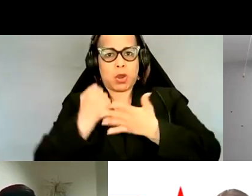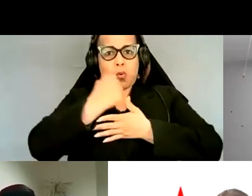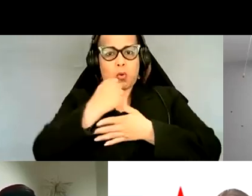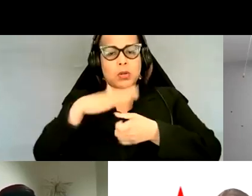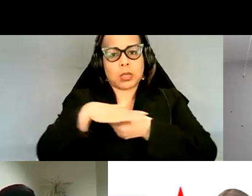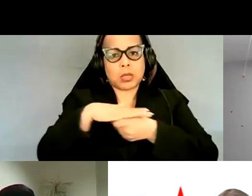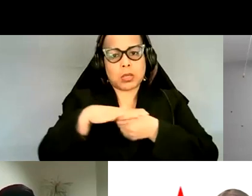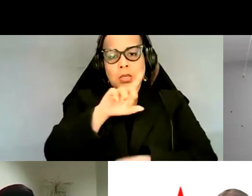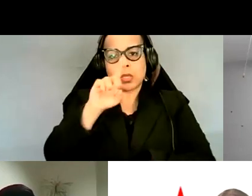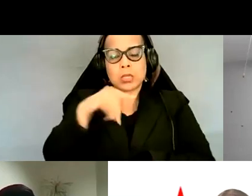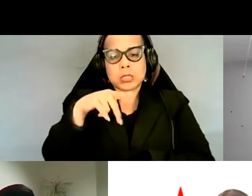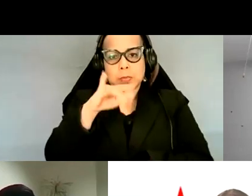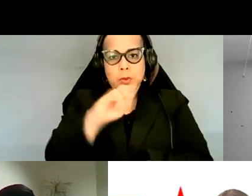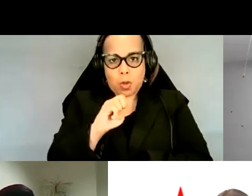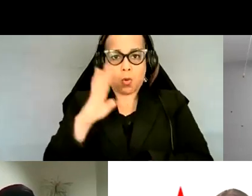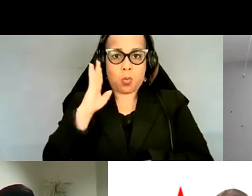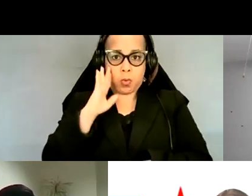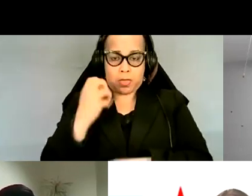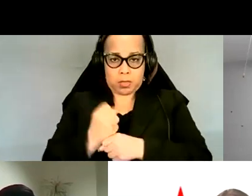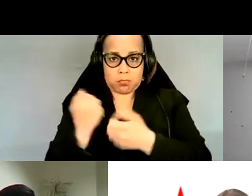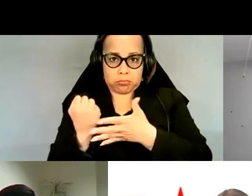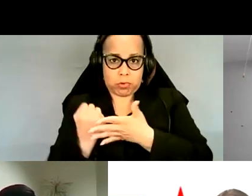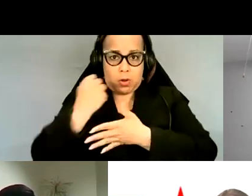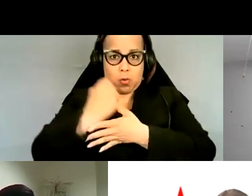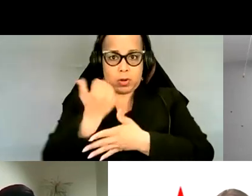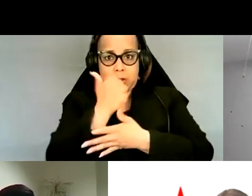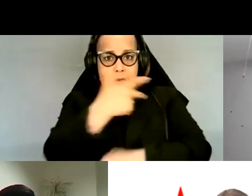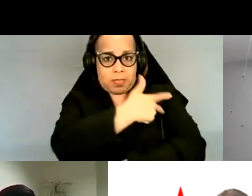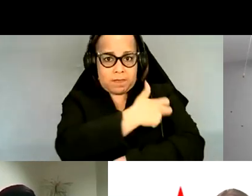they receive a priority at any of the vaccine sites?